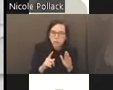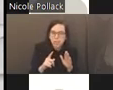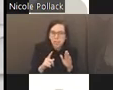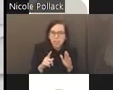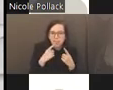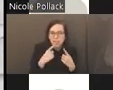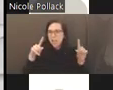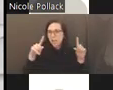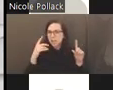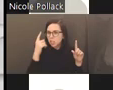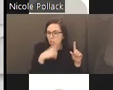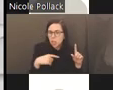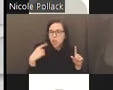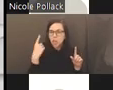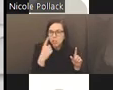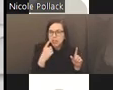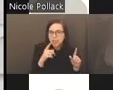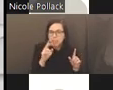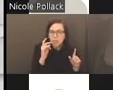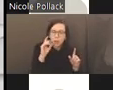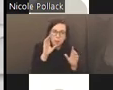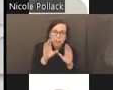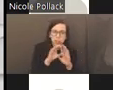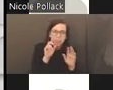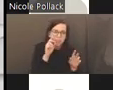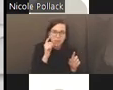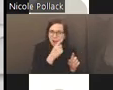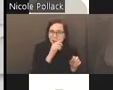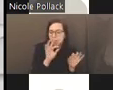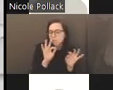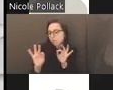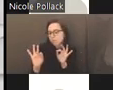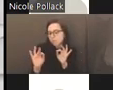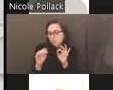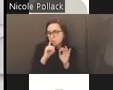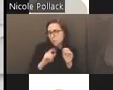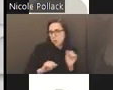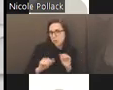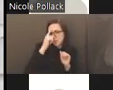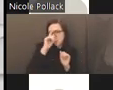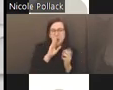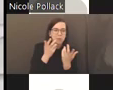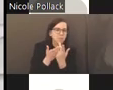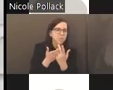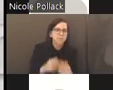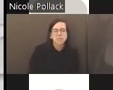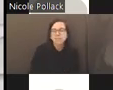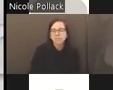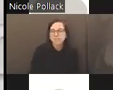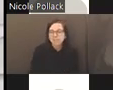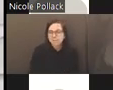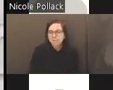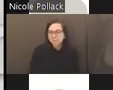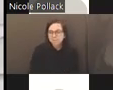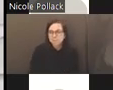like the offside glance, and it's very dramatic. So I thought that would be a good one, but yeah. Yes, and